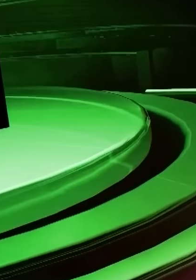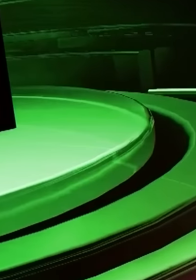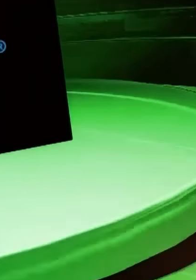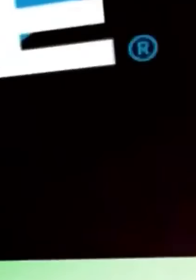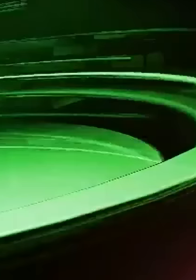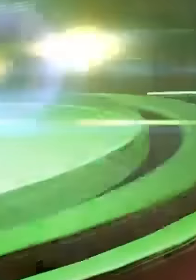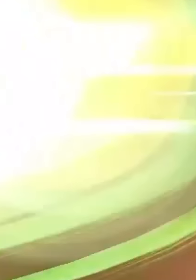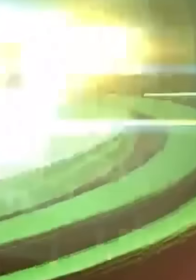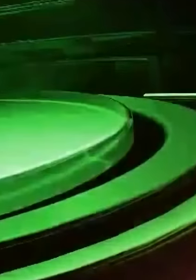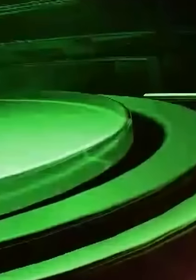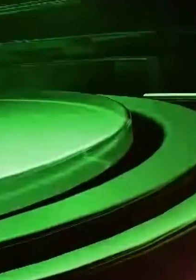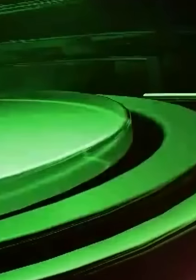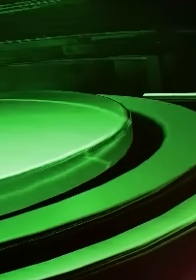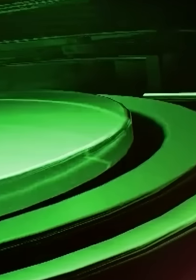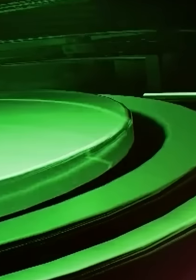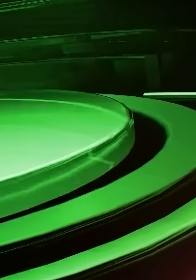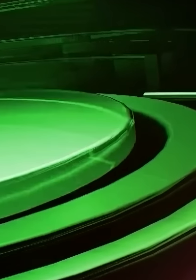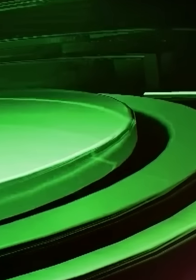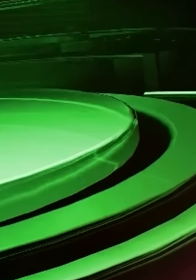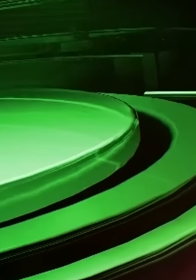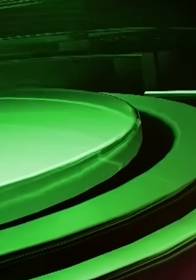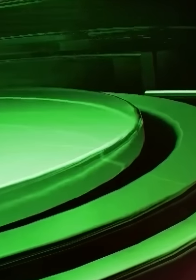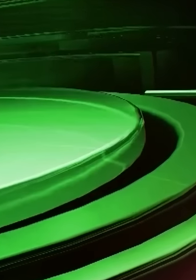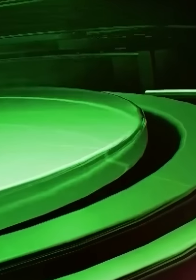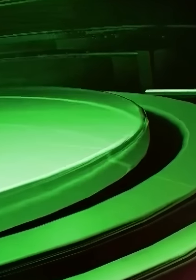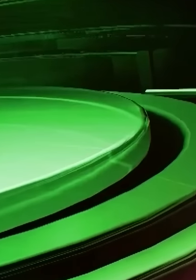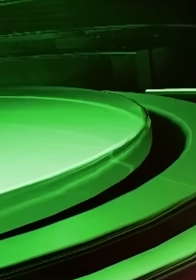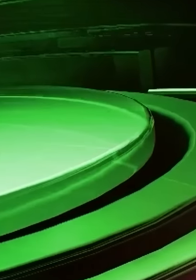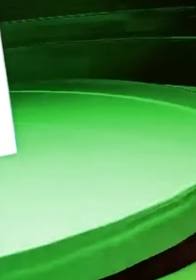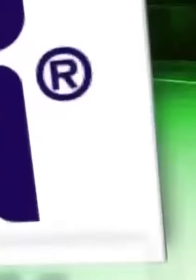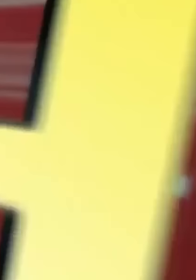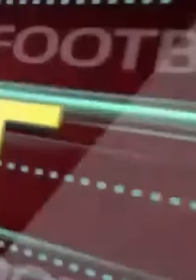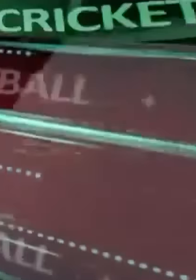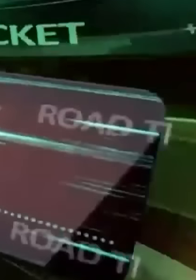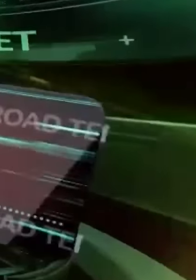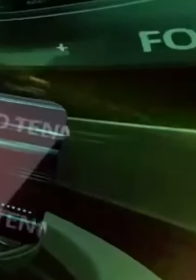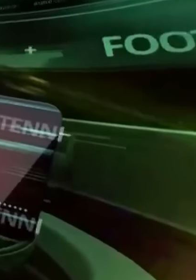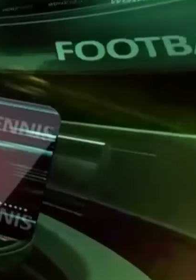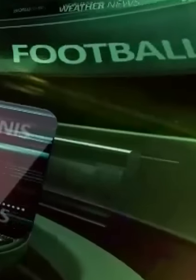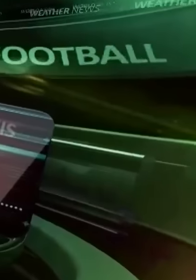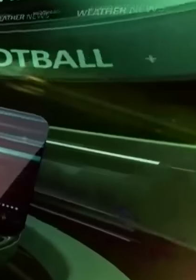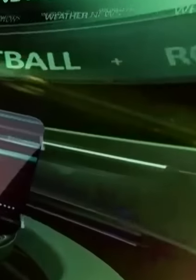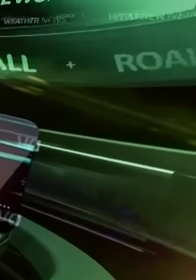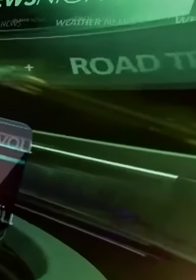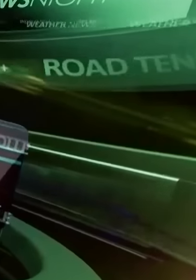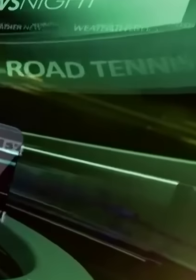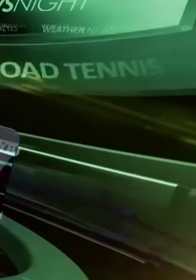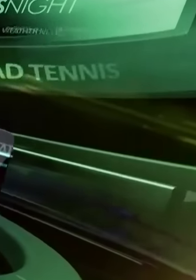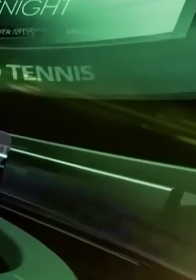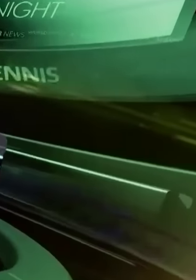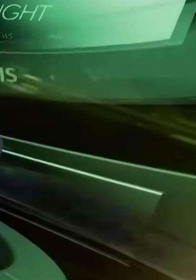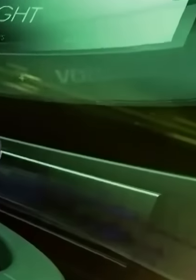Power, and by Dasani. Live first, Dasani after.